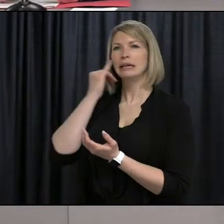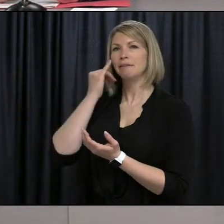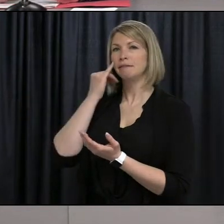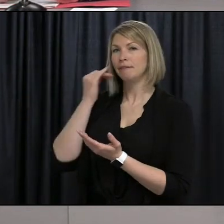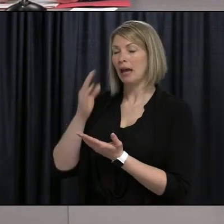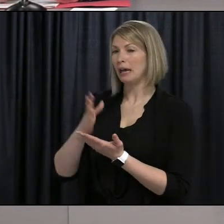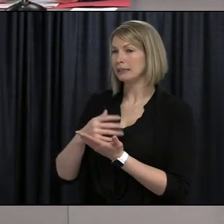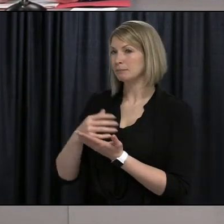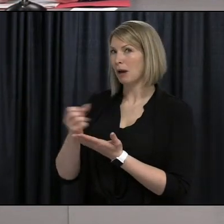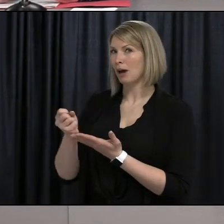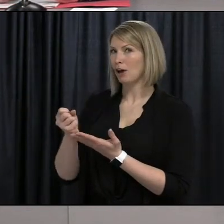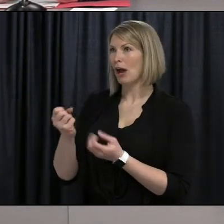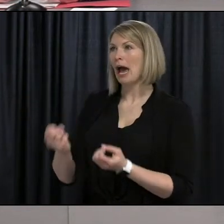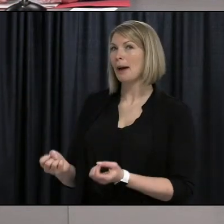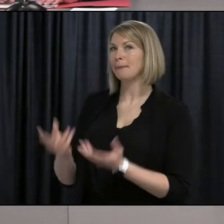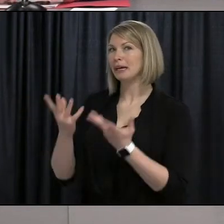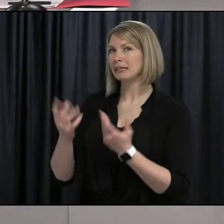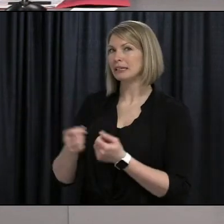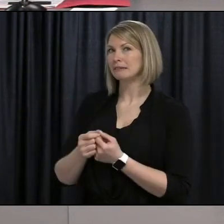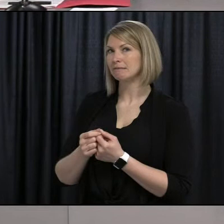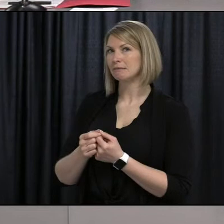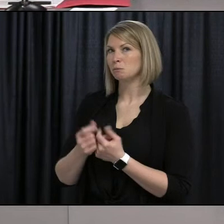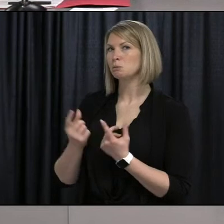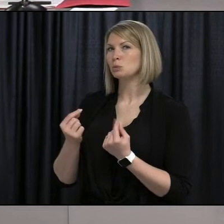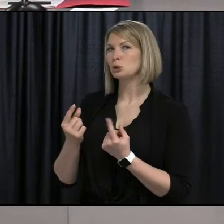once it happens within the next couple of weeks?